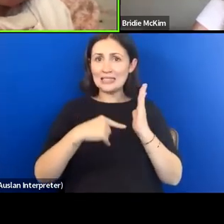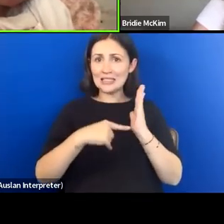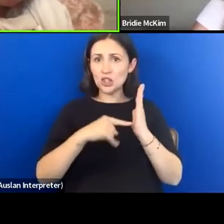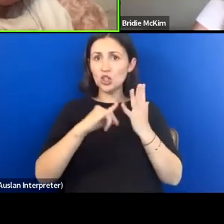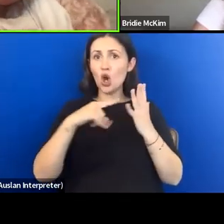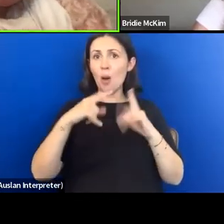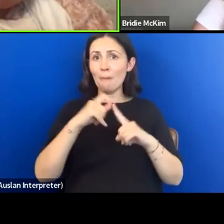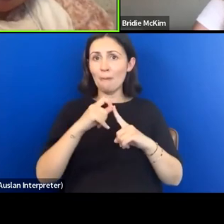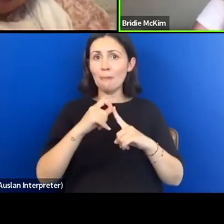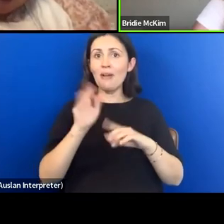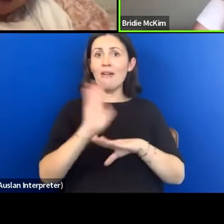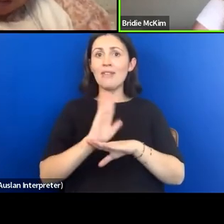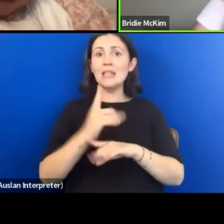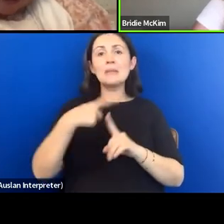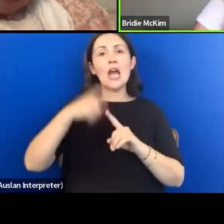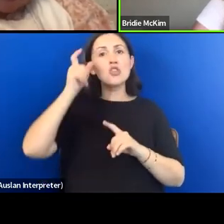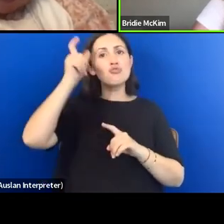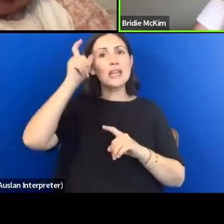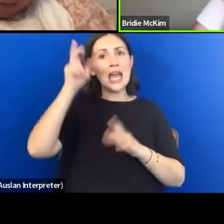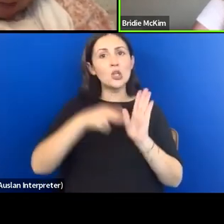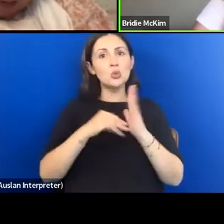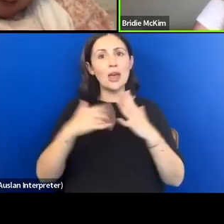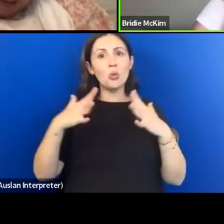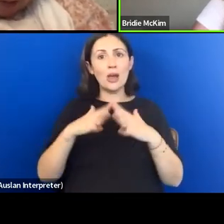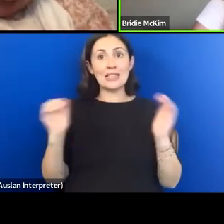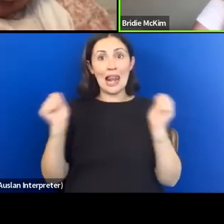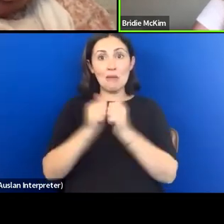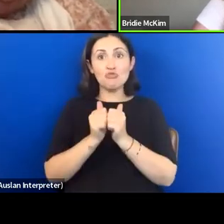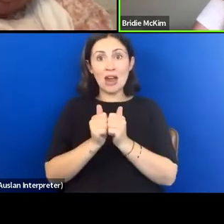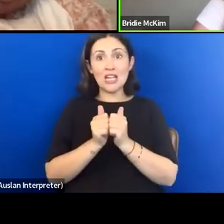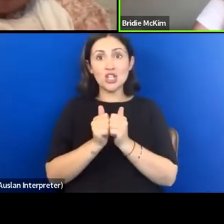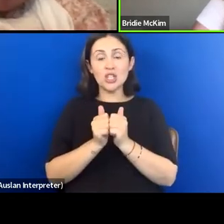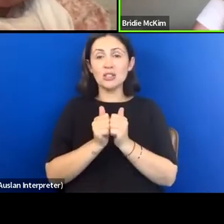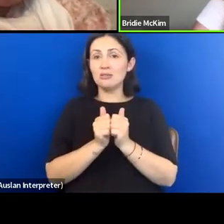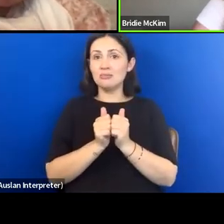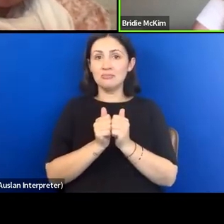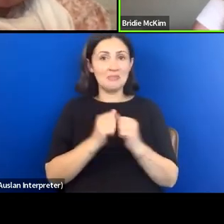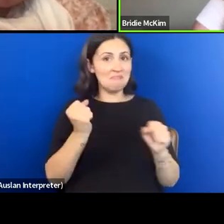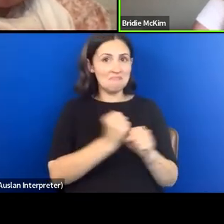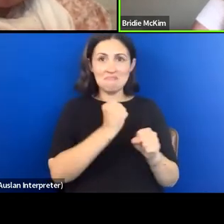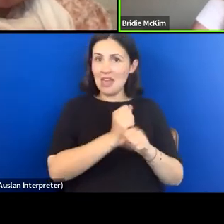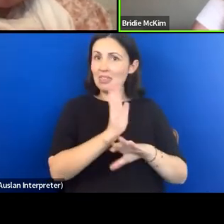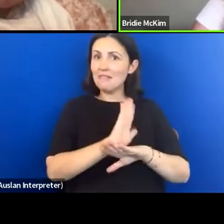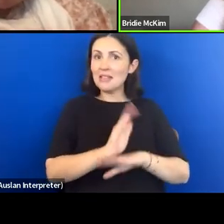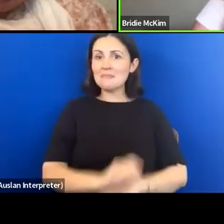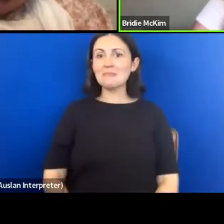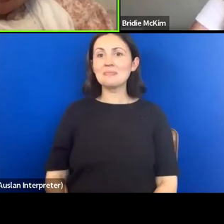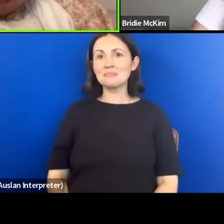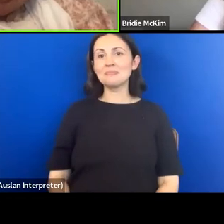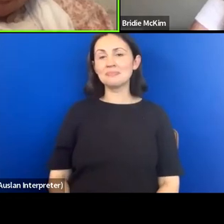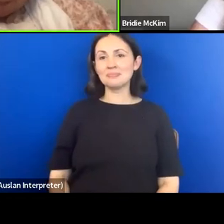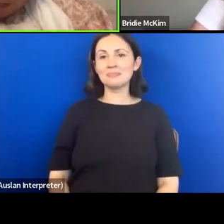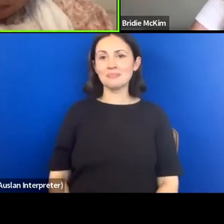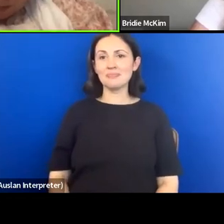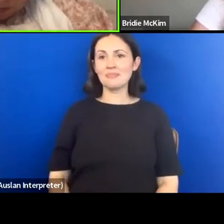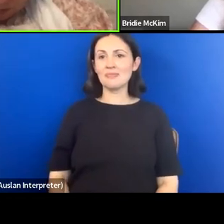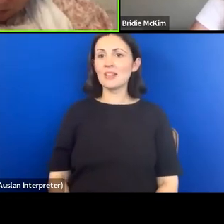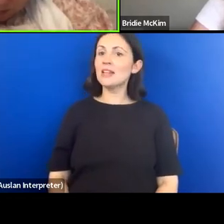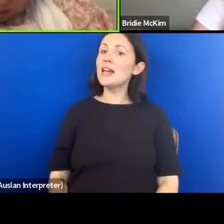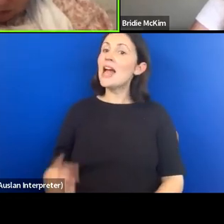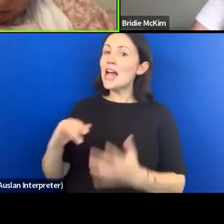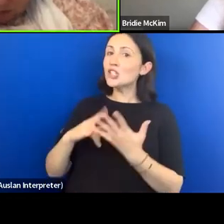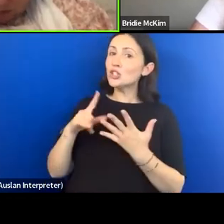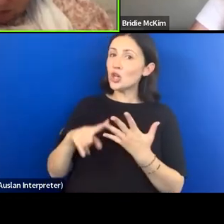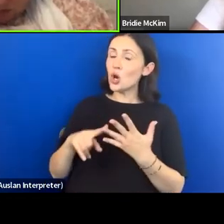South Wales. Yeah, incredible organization. Yeah, totally. Yeah. And so when